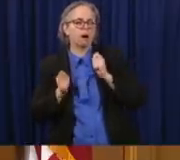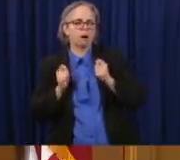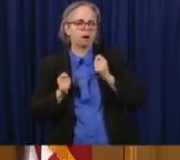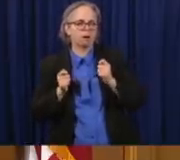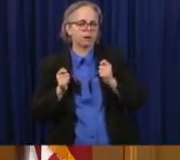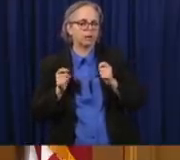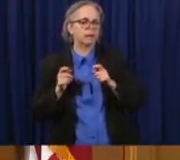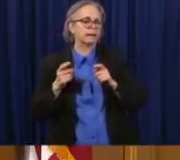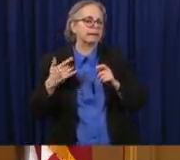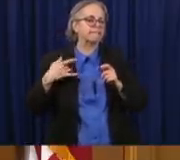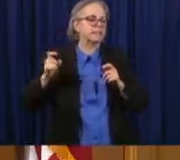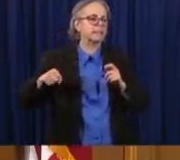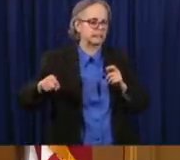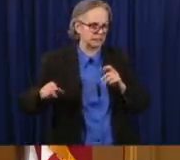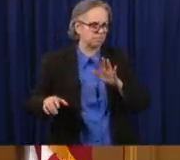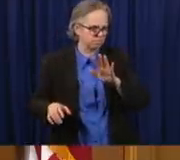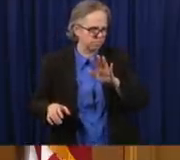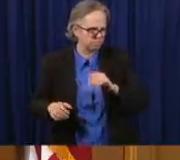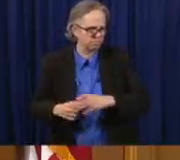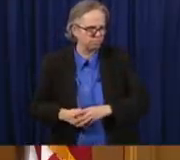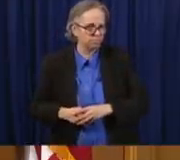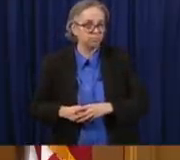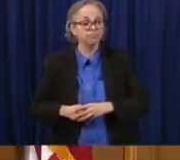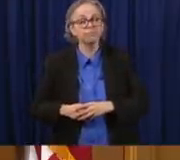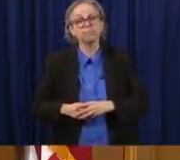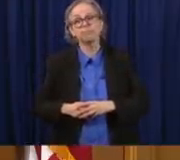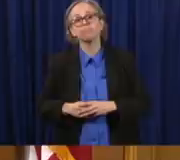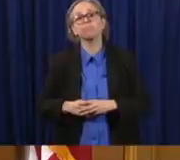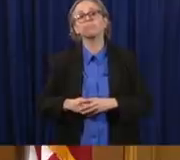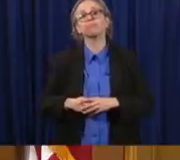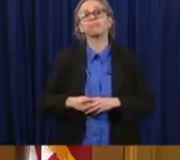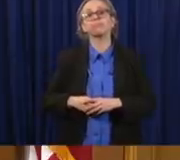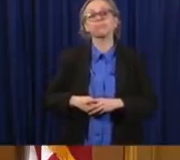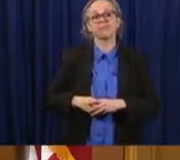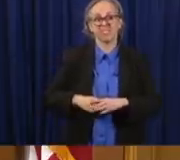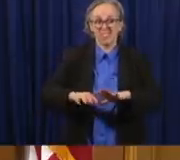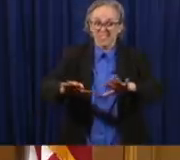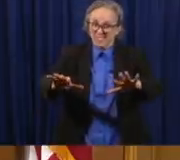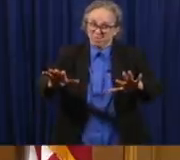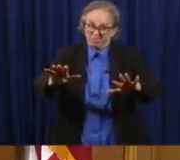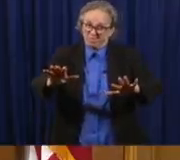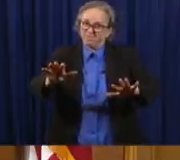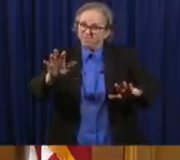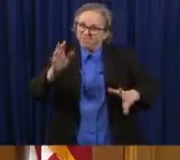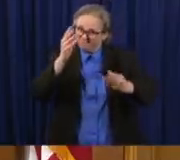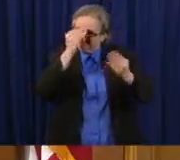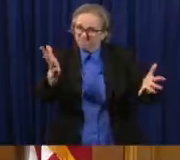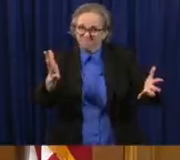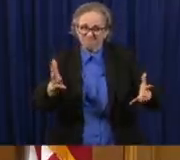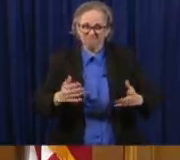Let me just say to everyone that we're a two-front war now.